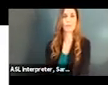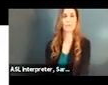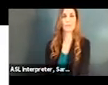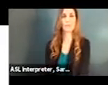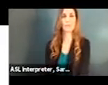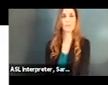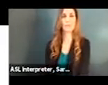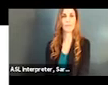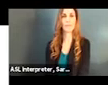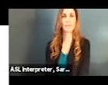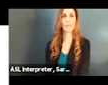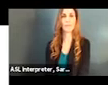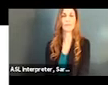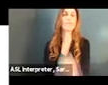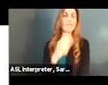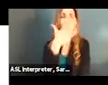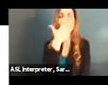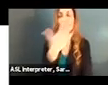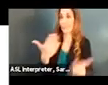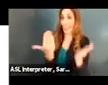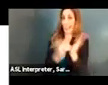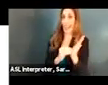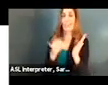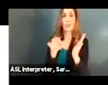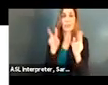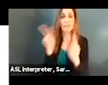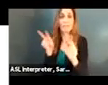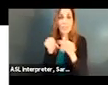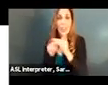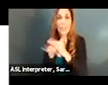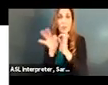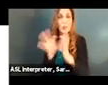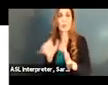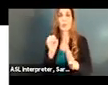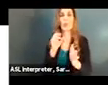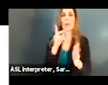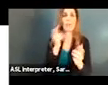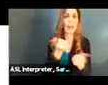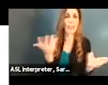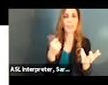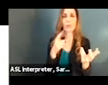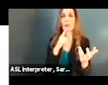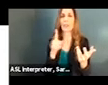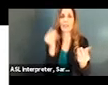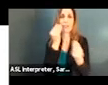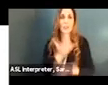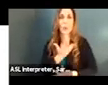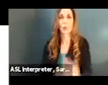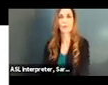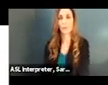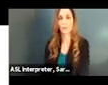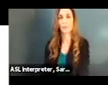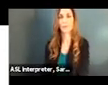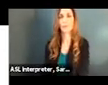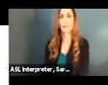All right, yes, again, if you need access to the interpreter or if anyone is not able to see, please let us know. Sarah found a solution.